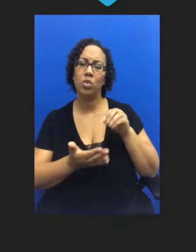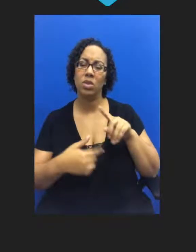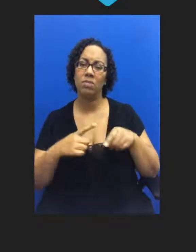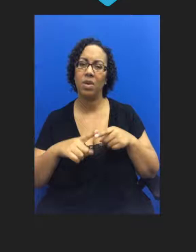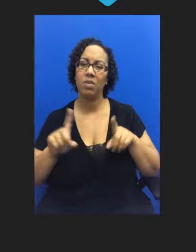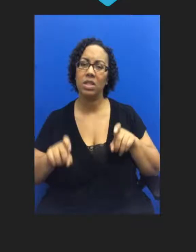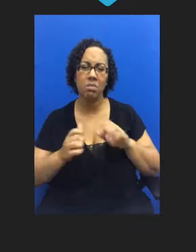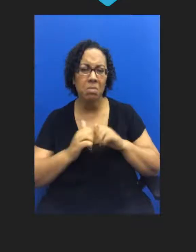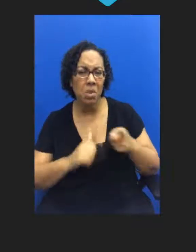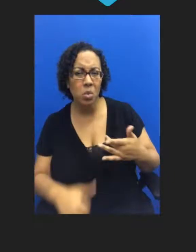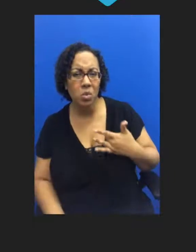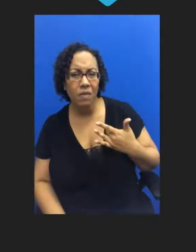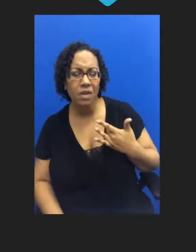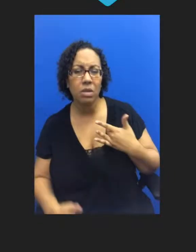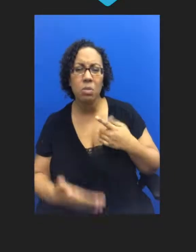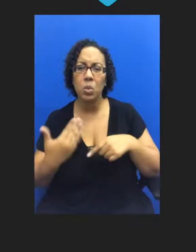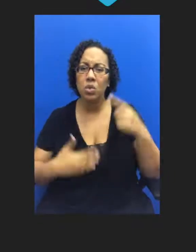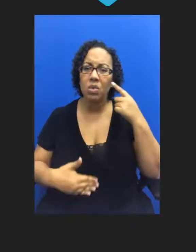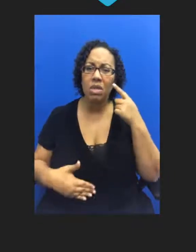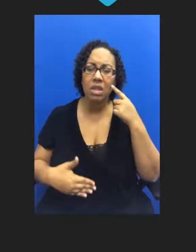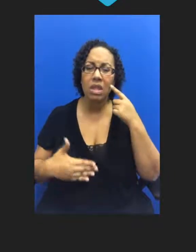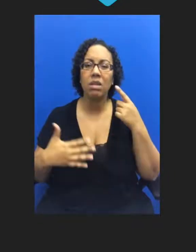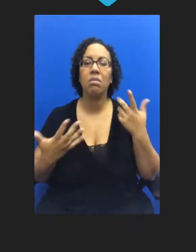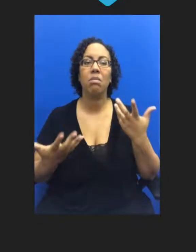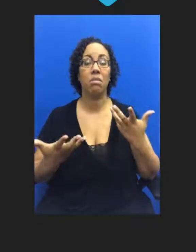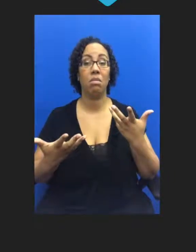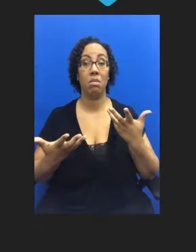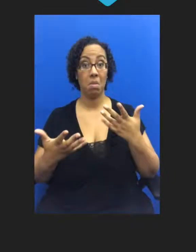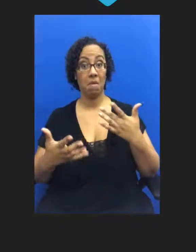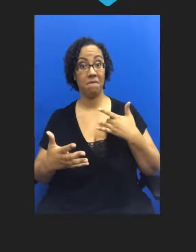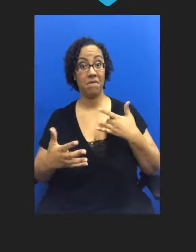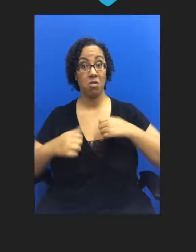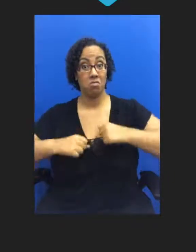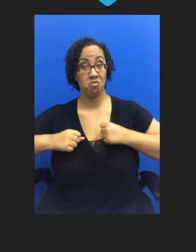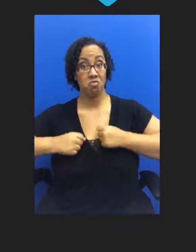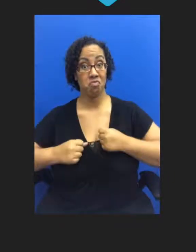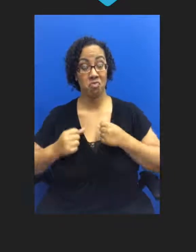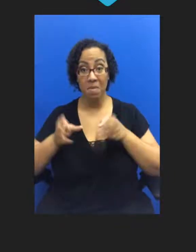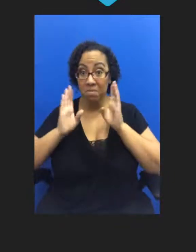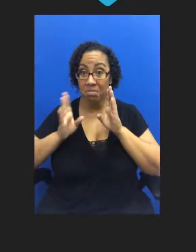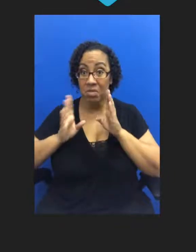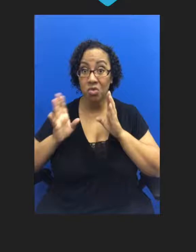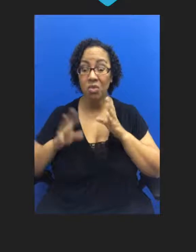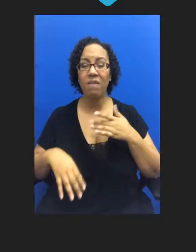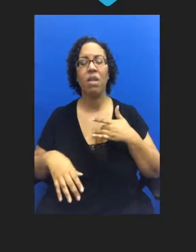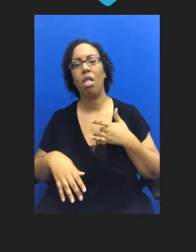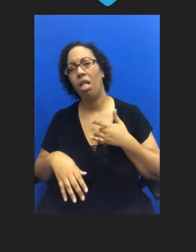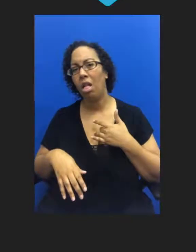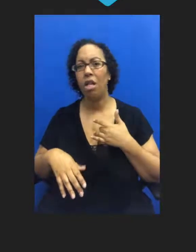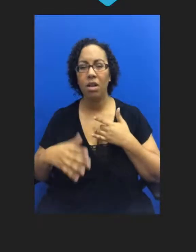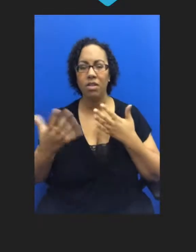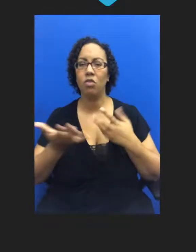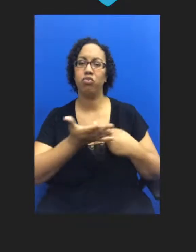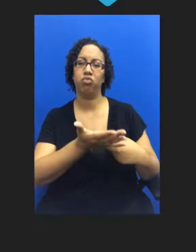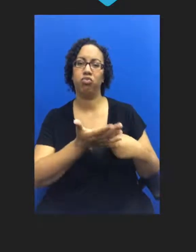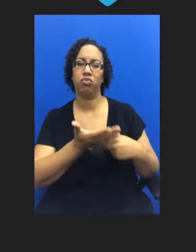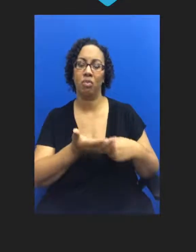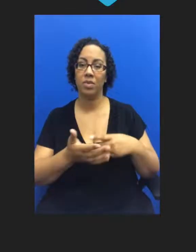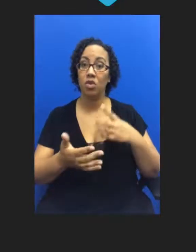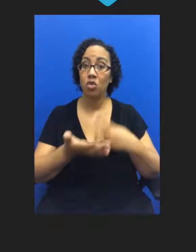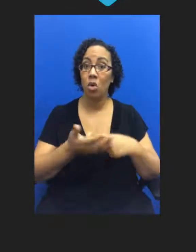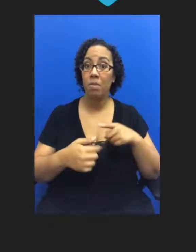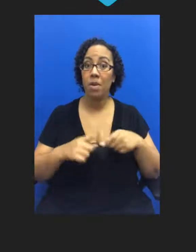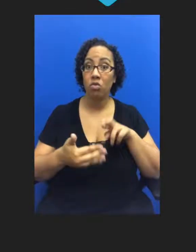This includes talking with your child about their test scores. How did they feel about what they think about the assessment? Did they feel they were able